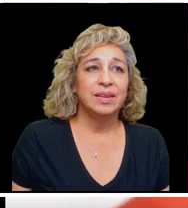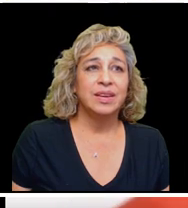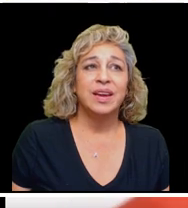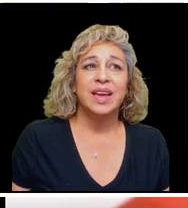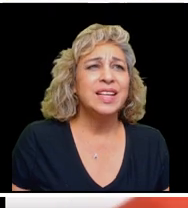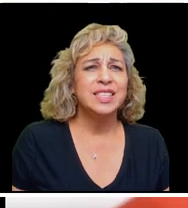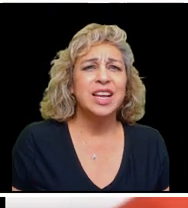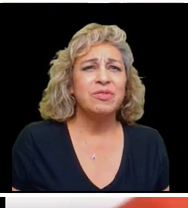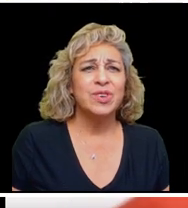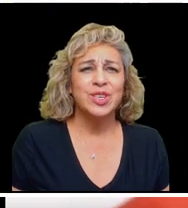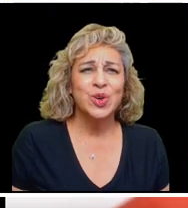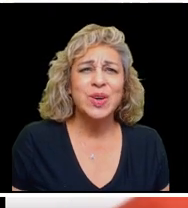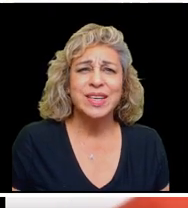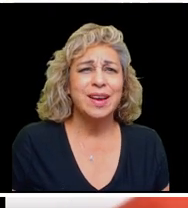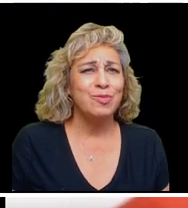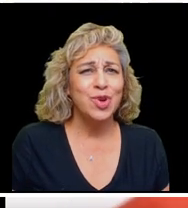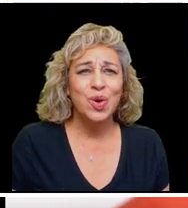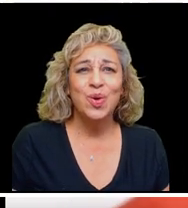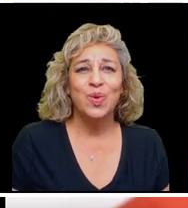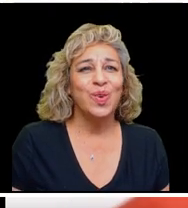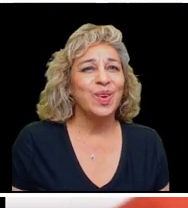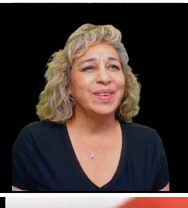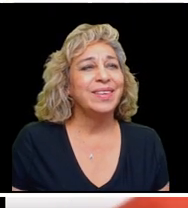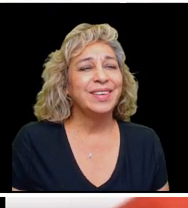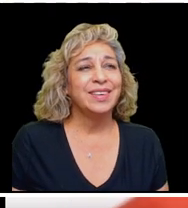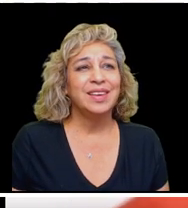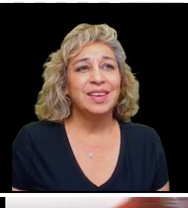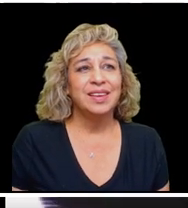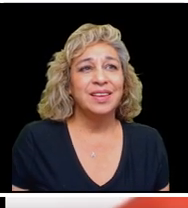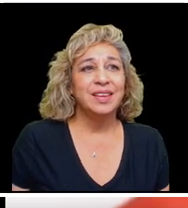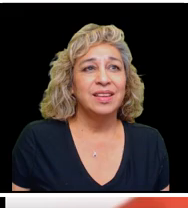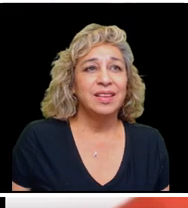it is not for a short time no